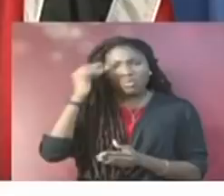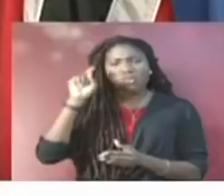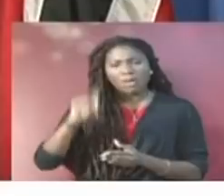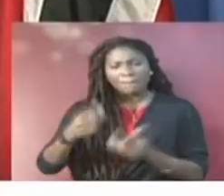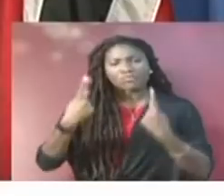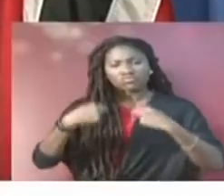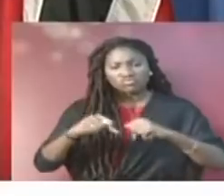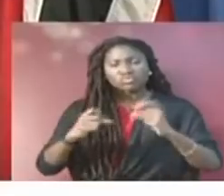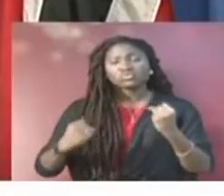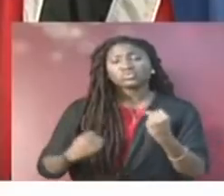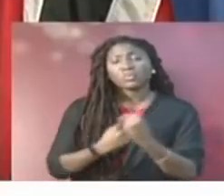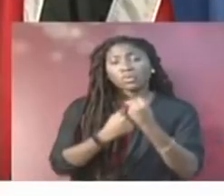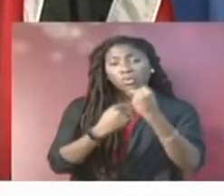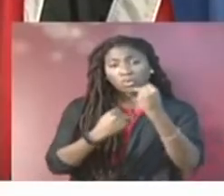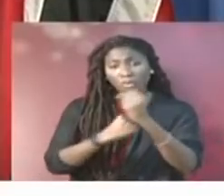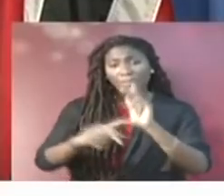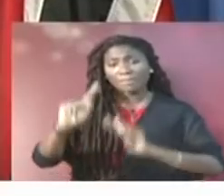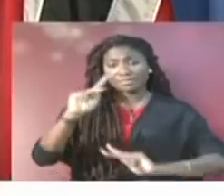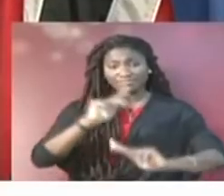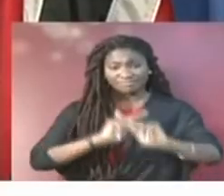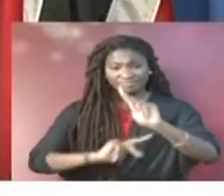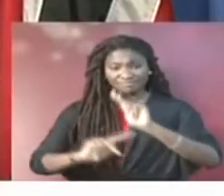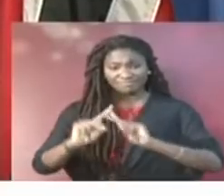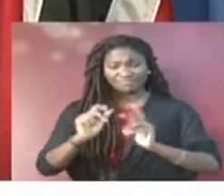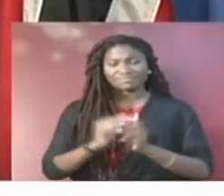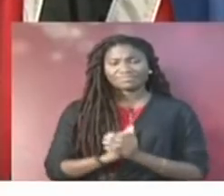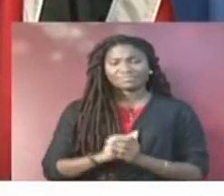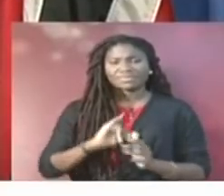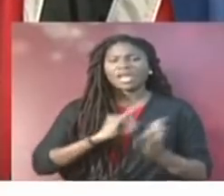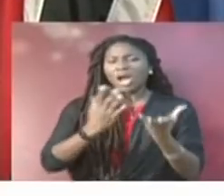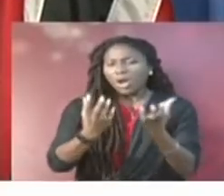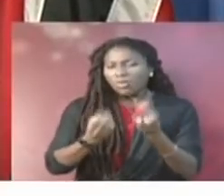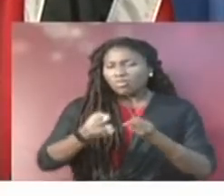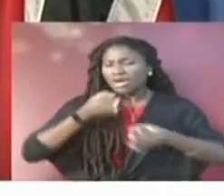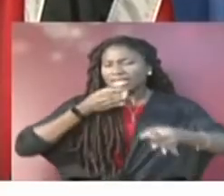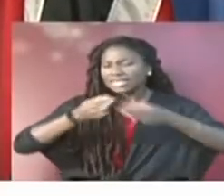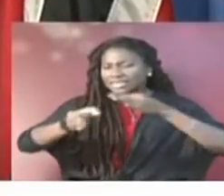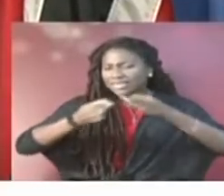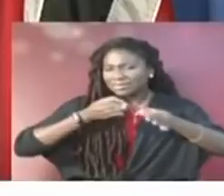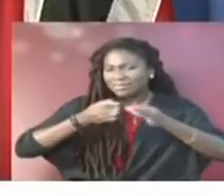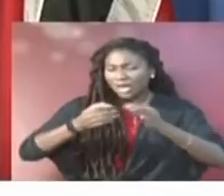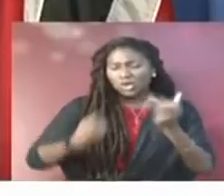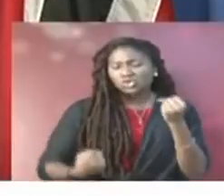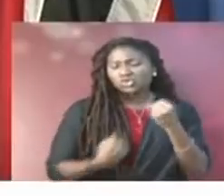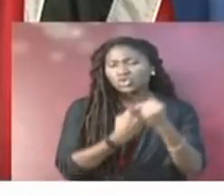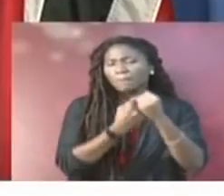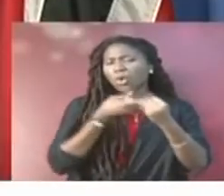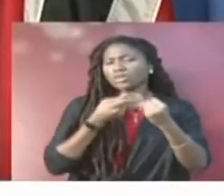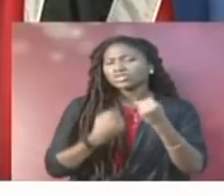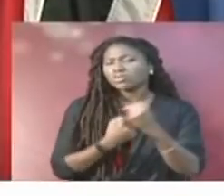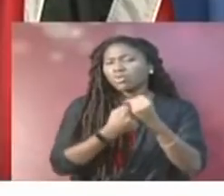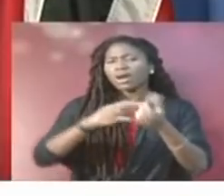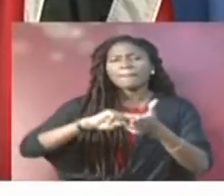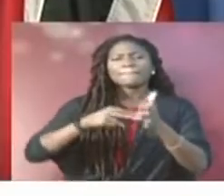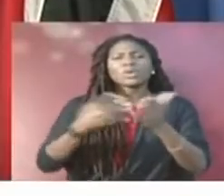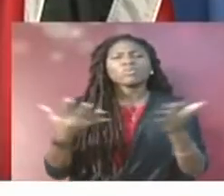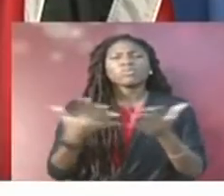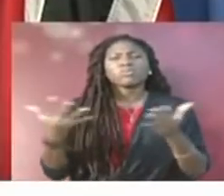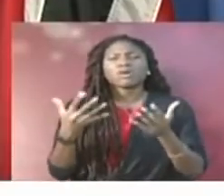known that. So ladies and gentlemen, let me just give you an idea of the kind of support that this